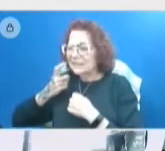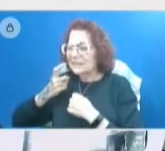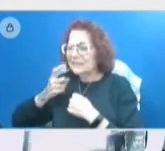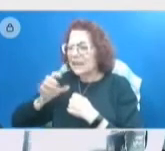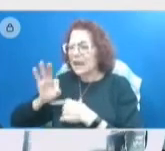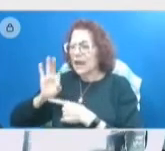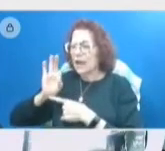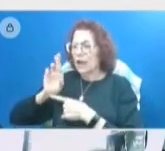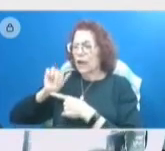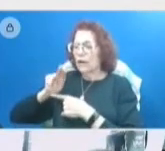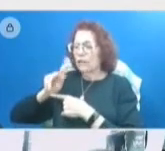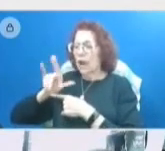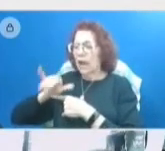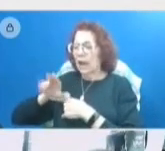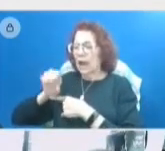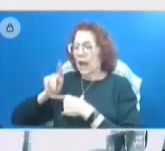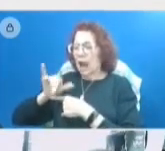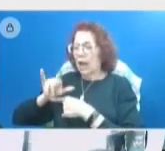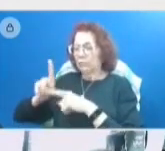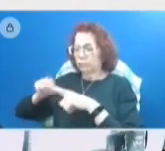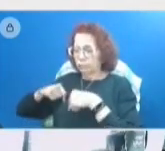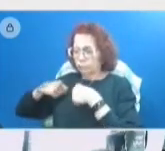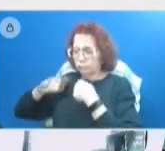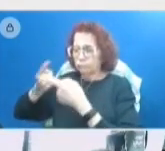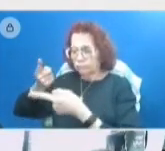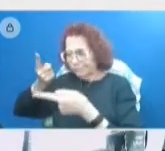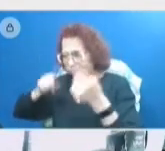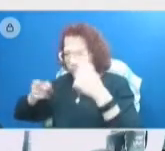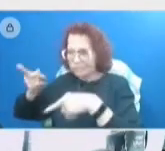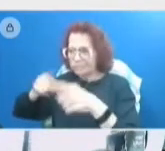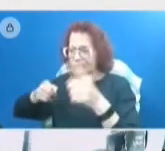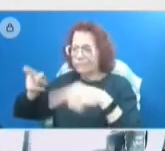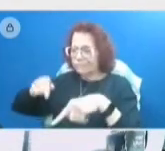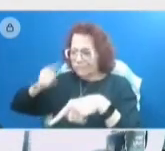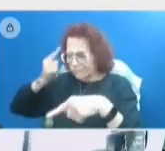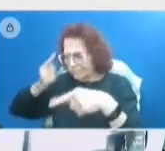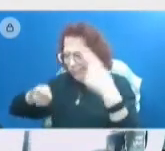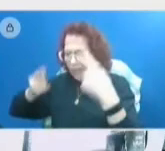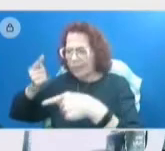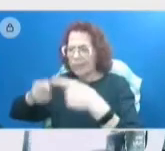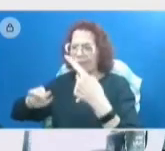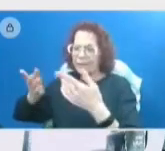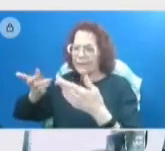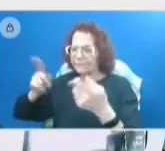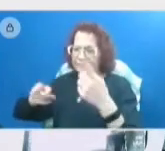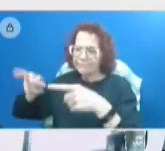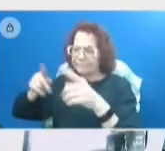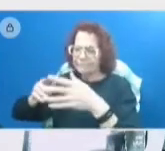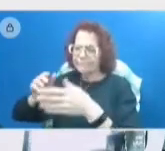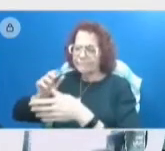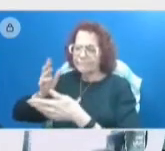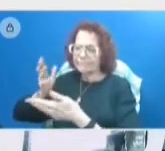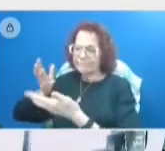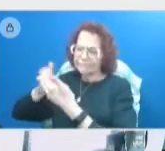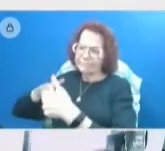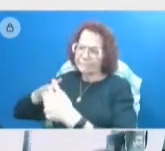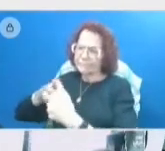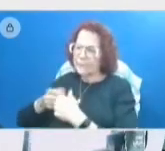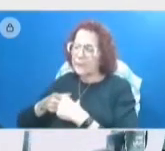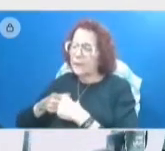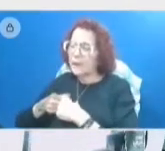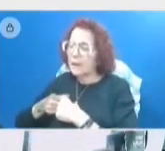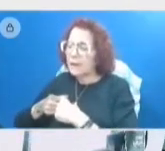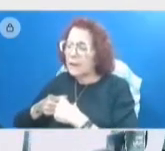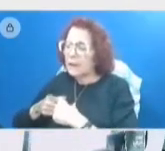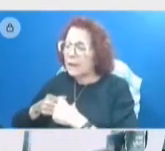compliant, so we continue to move ahead with those. for grants, I'm going to let Cheryl do a little update